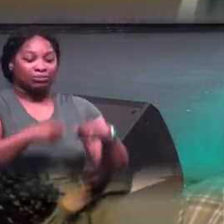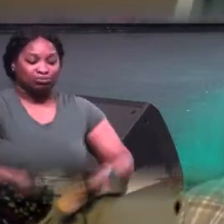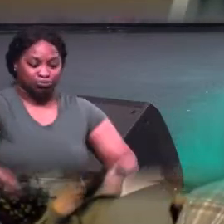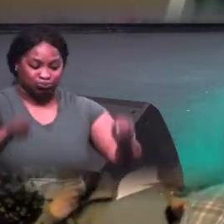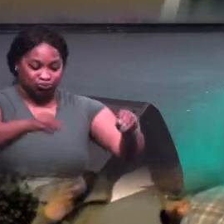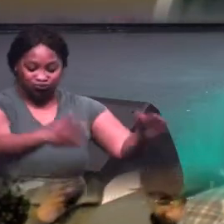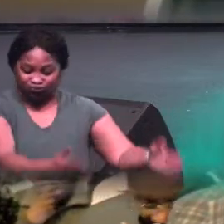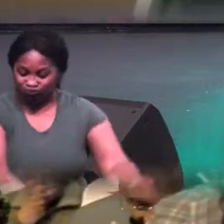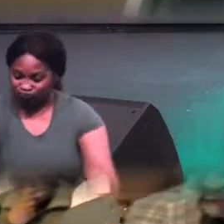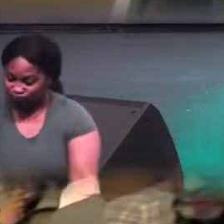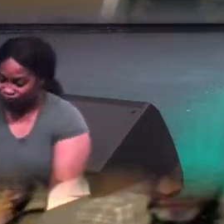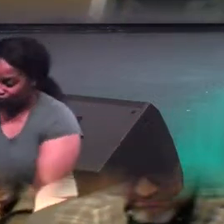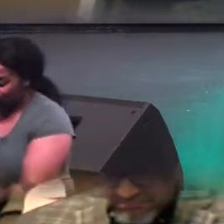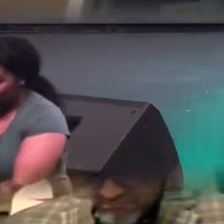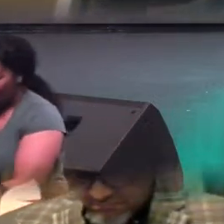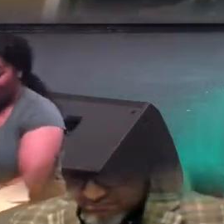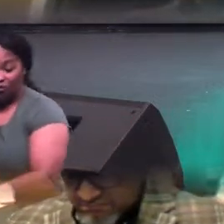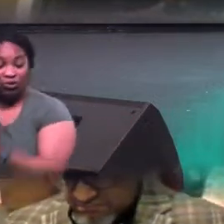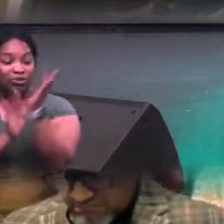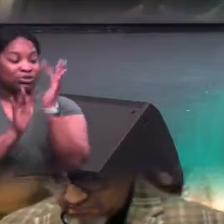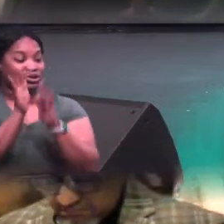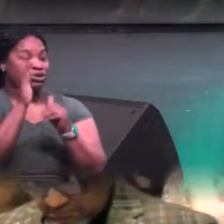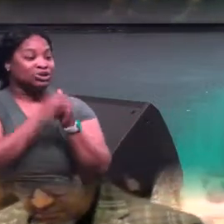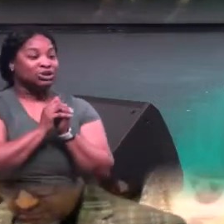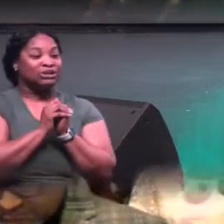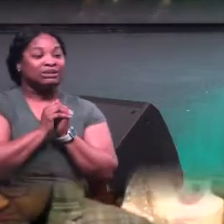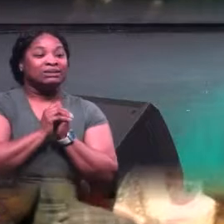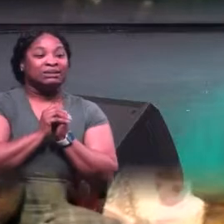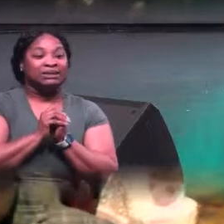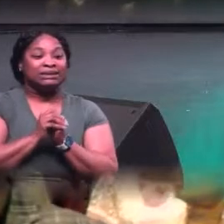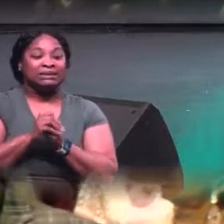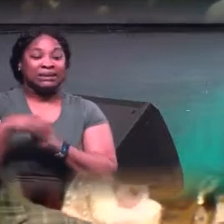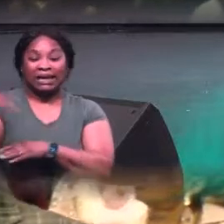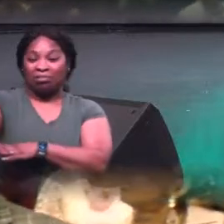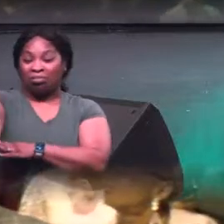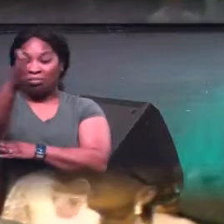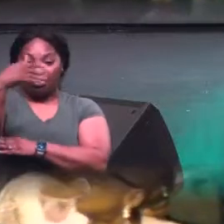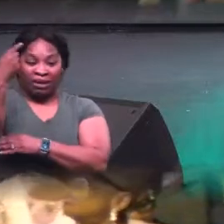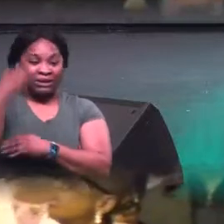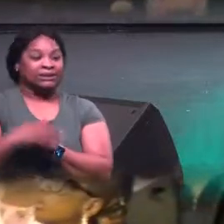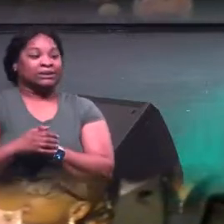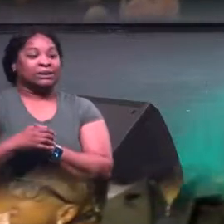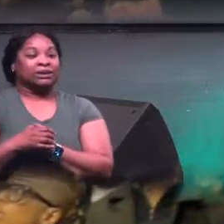garments on the road ahead of him, and others spread leafy branches